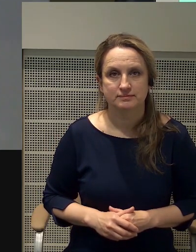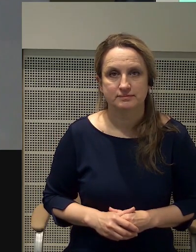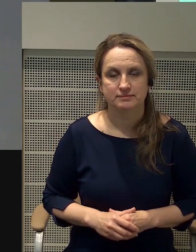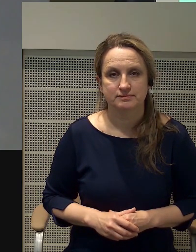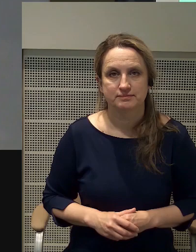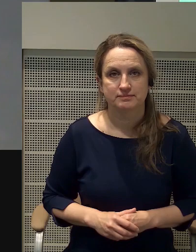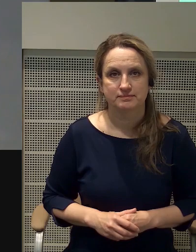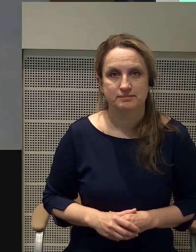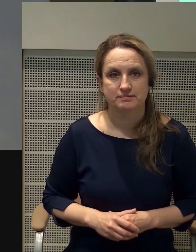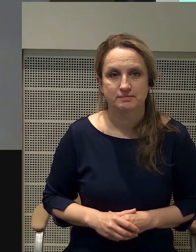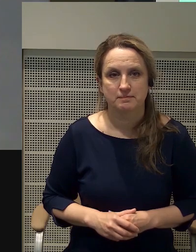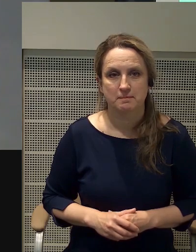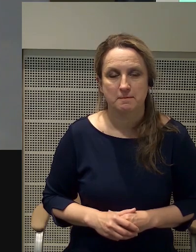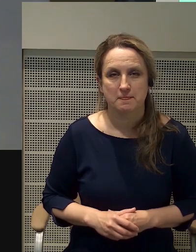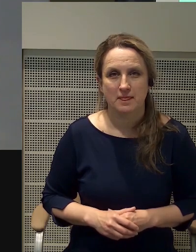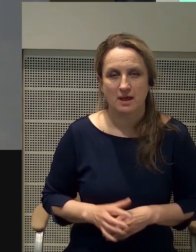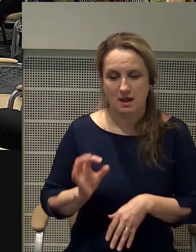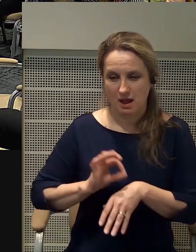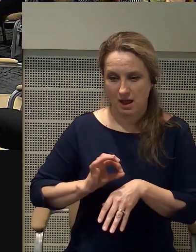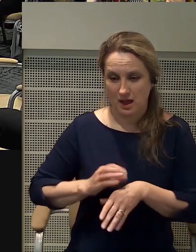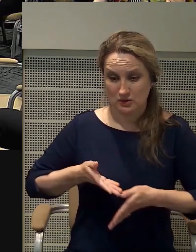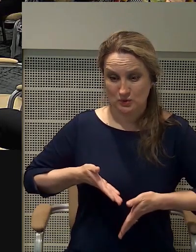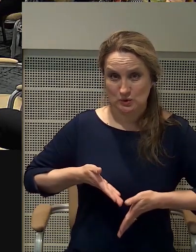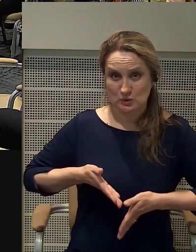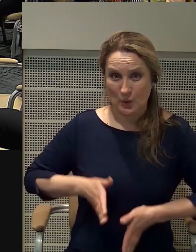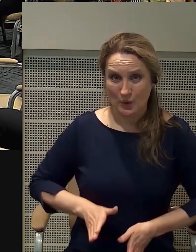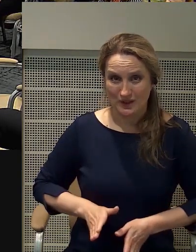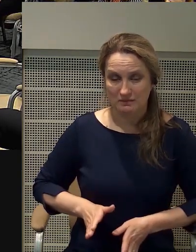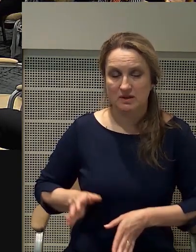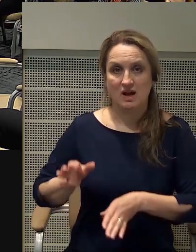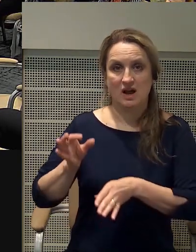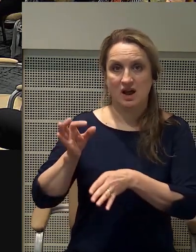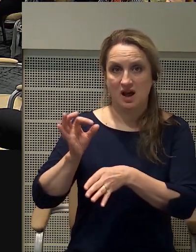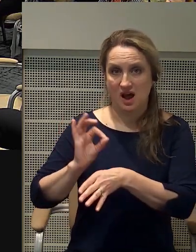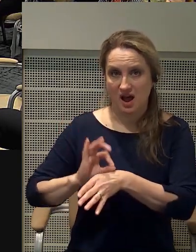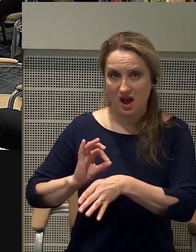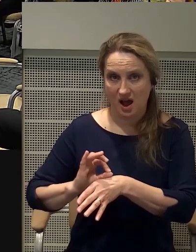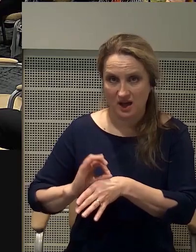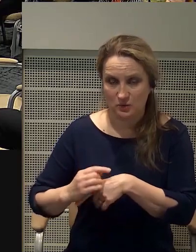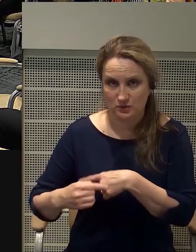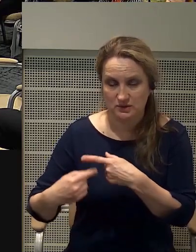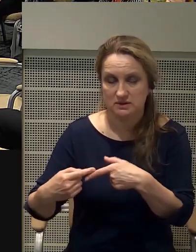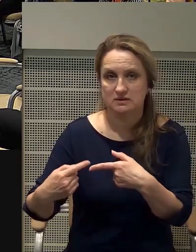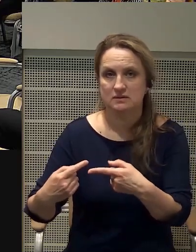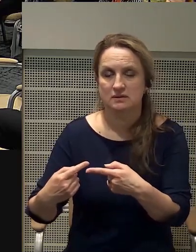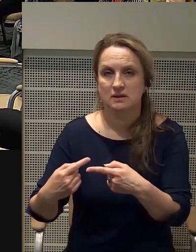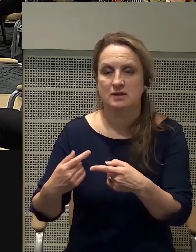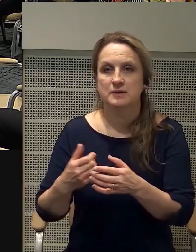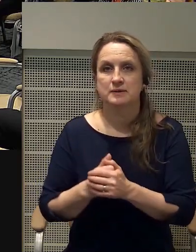the research focus on health-related quality of life was led by our group. And this was